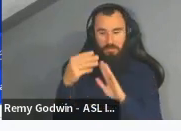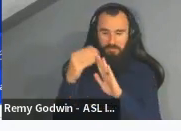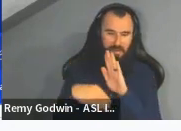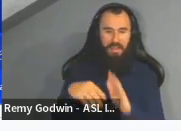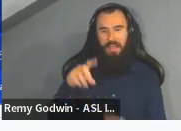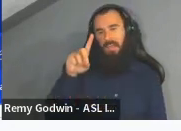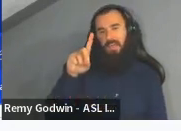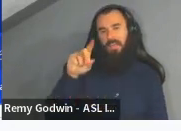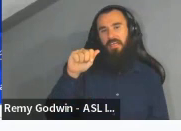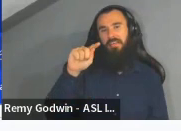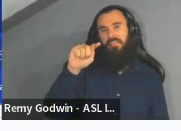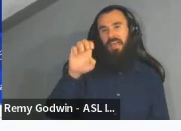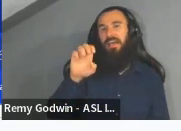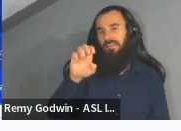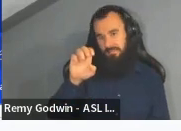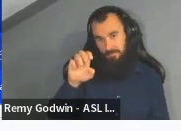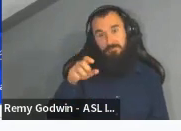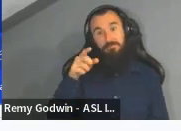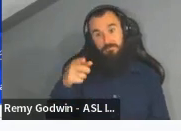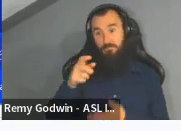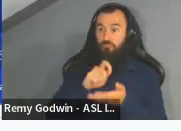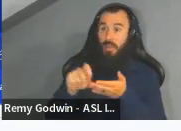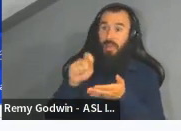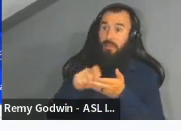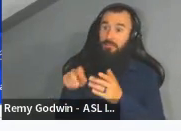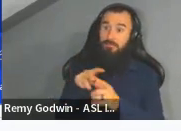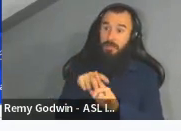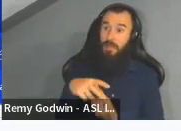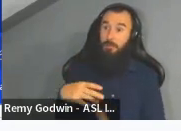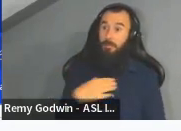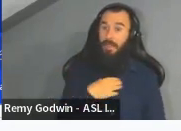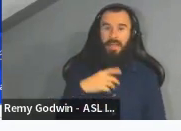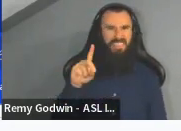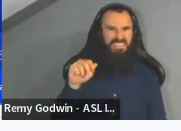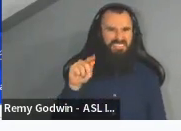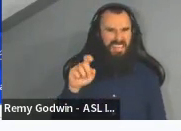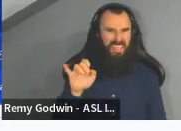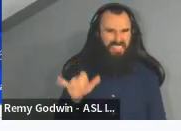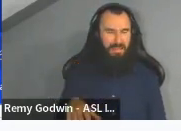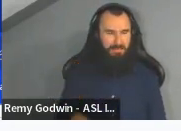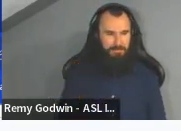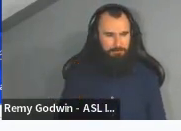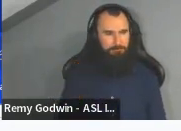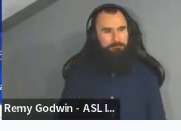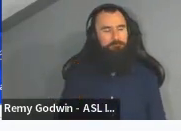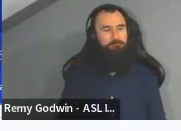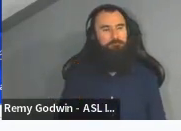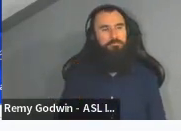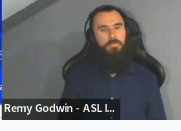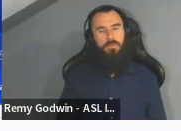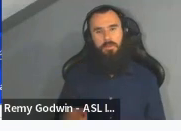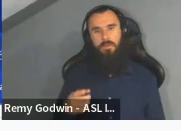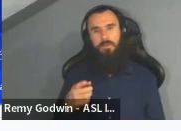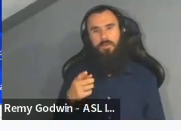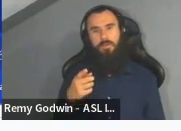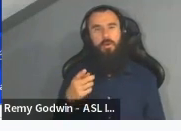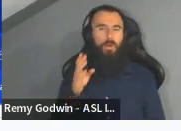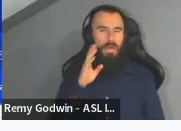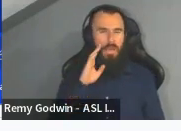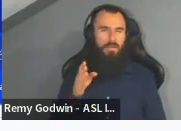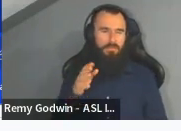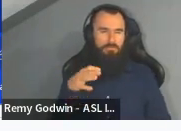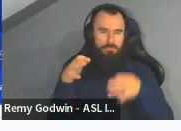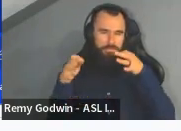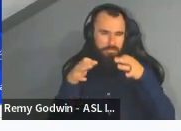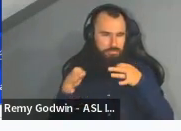here that you're writing the complaint, and prepare well, we'll go through this. We'll come